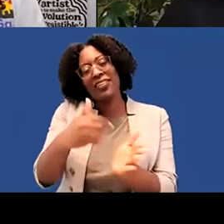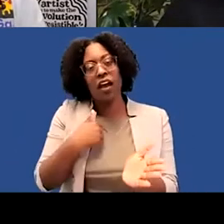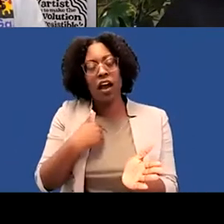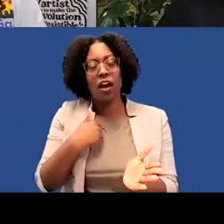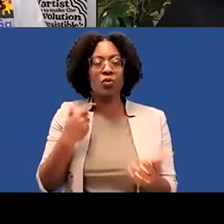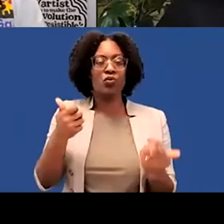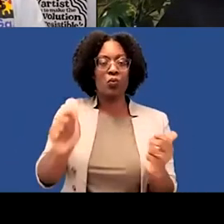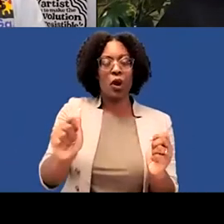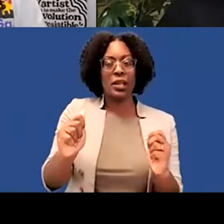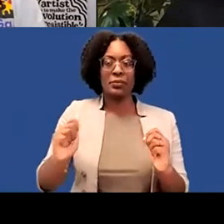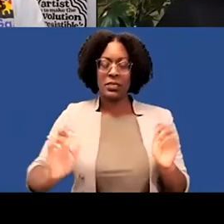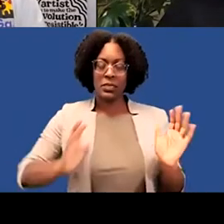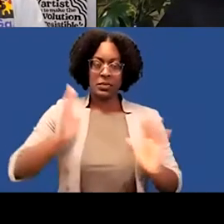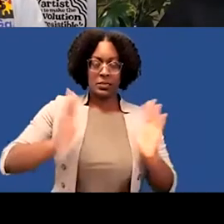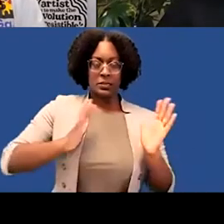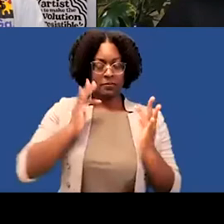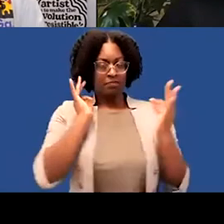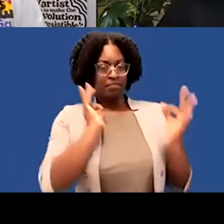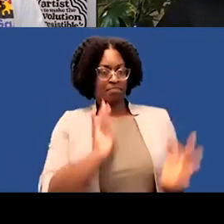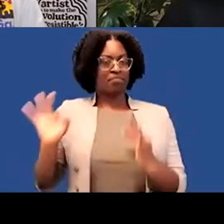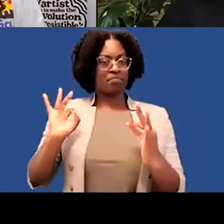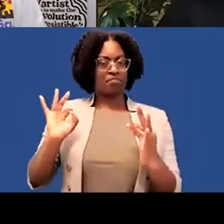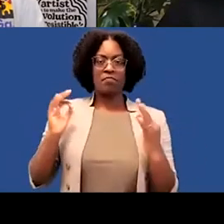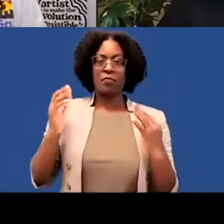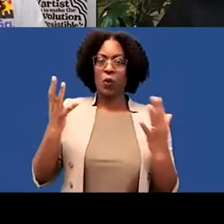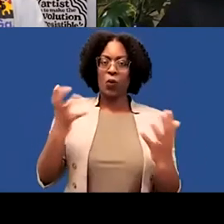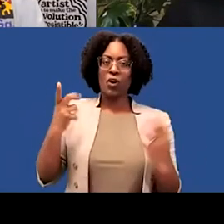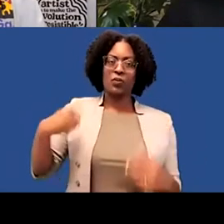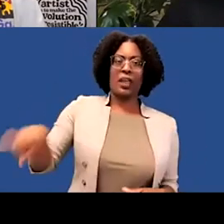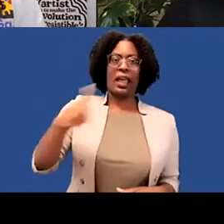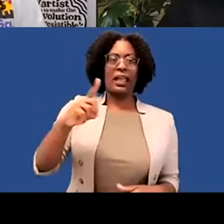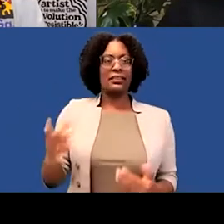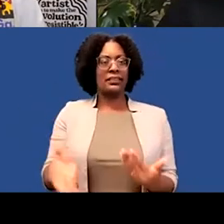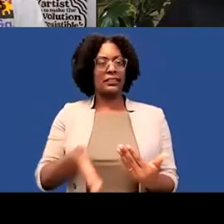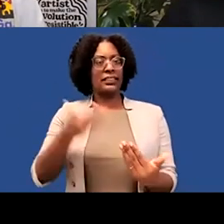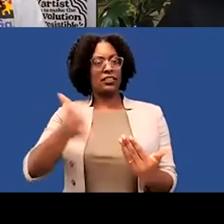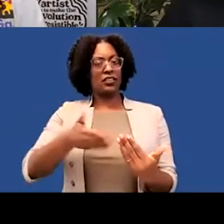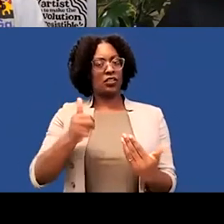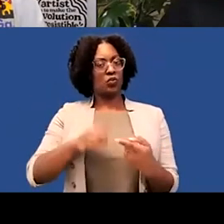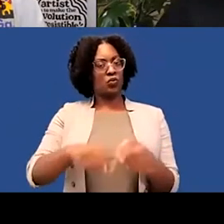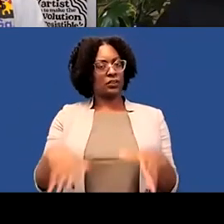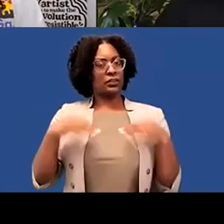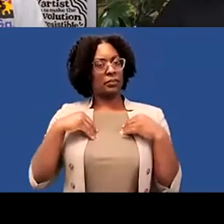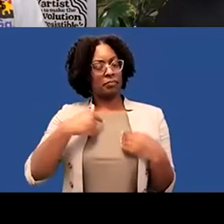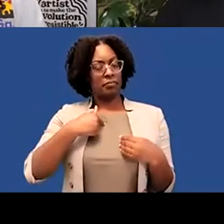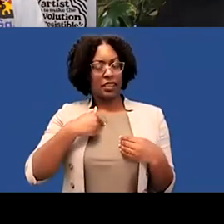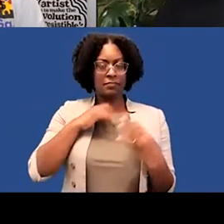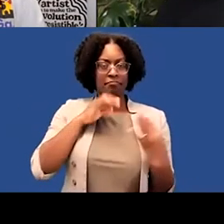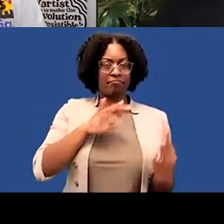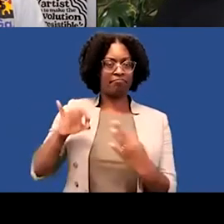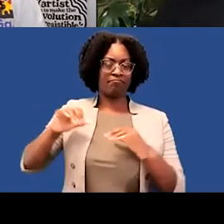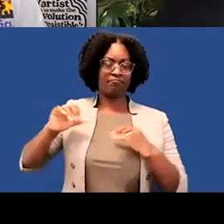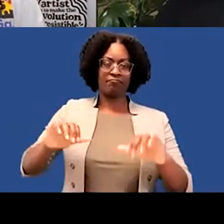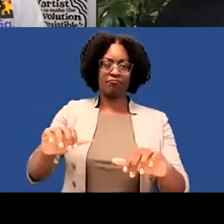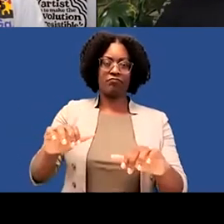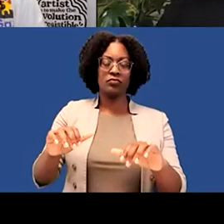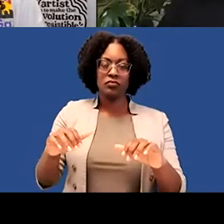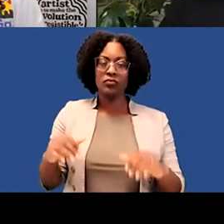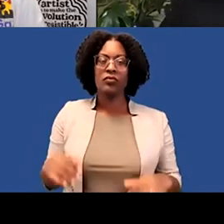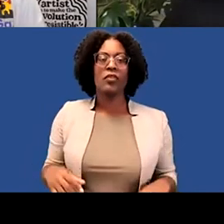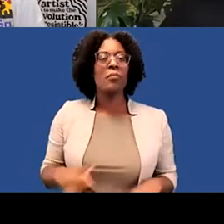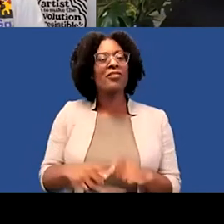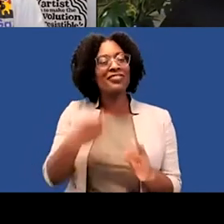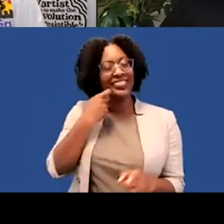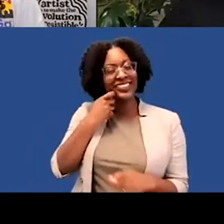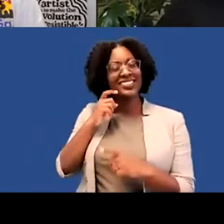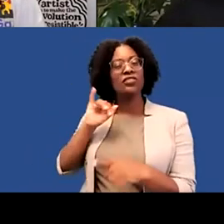this way so that it's easier for you to digest me. And I think that recently we're talking about, if Jenna was talking about